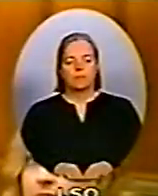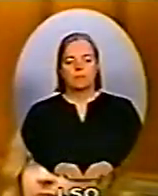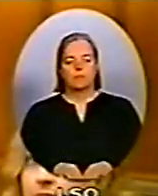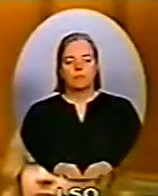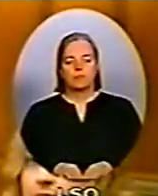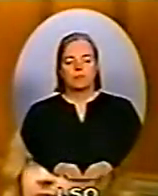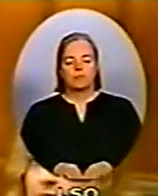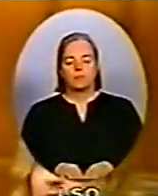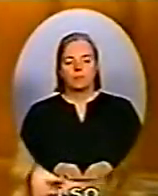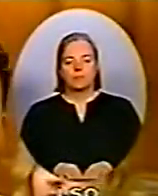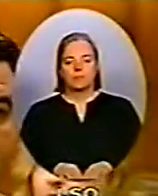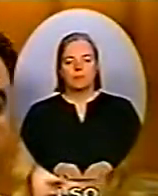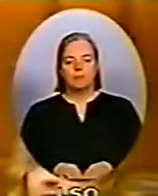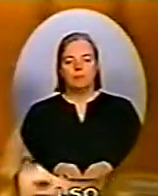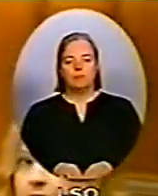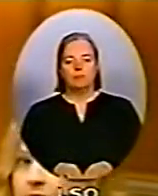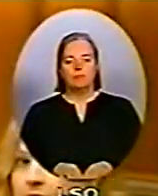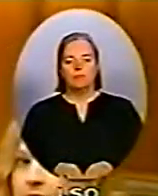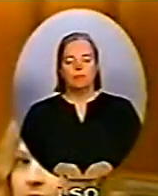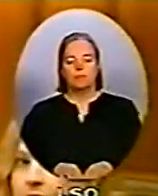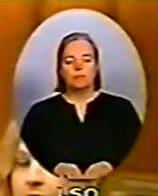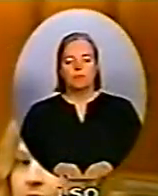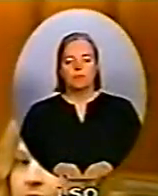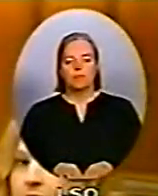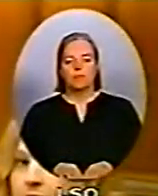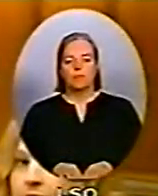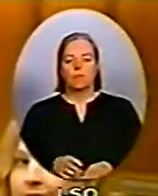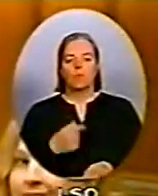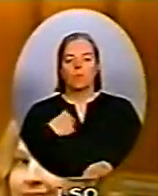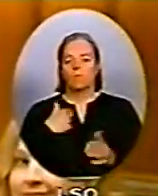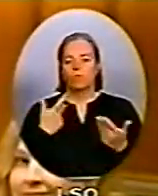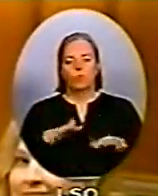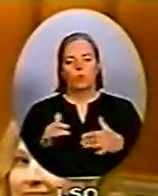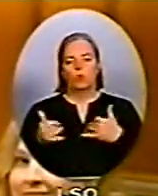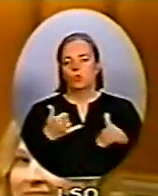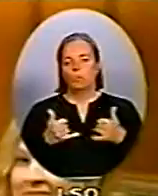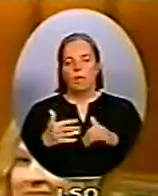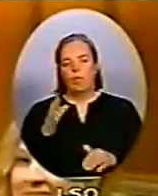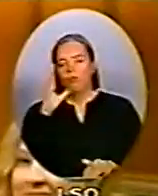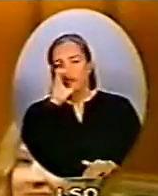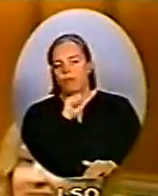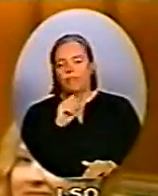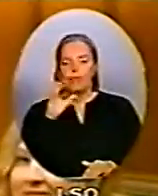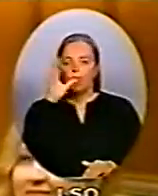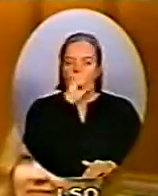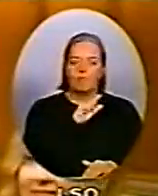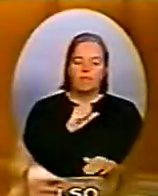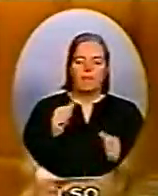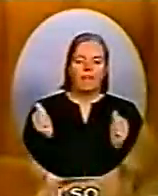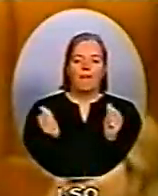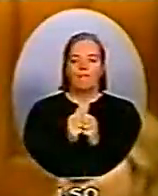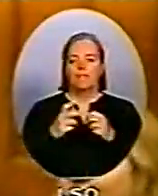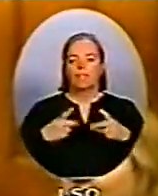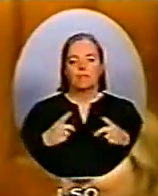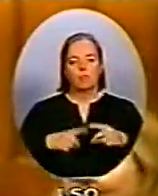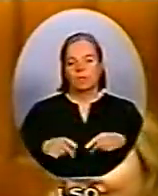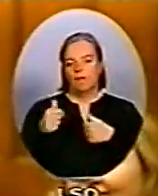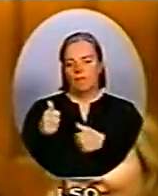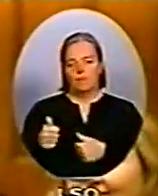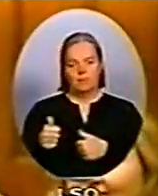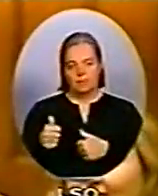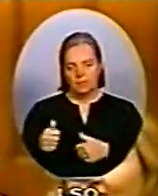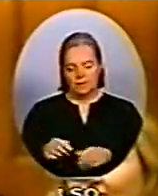Mr. Speaker, I'm not going to engage in a game of Clue with the member opposite, but perhaps he'd like to get one. But what I can say, Mr. Speaker, quite